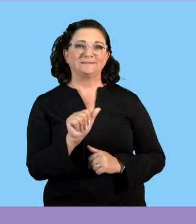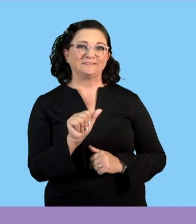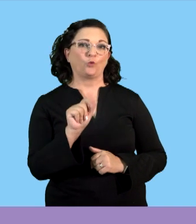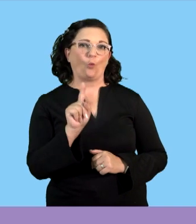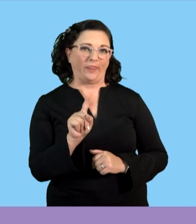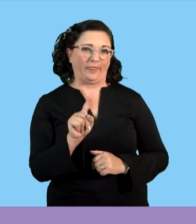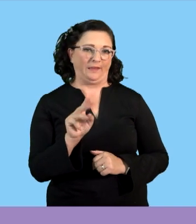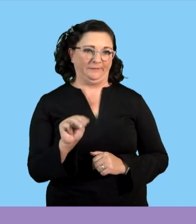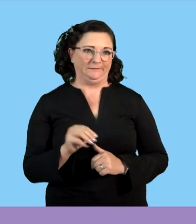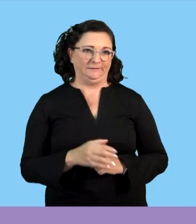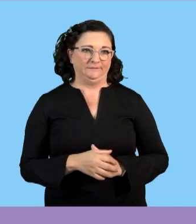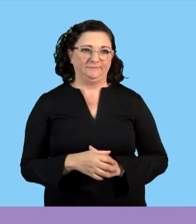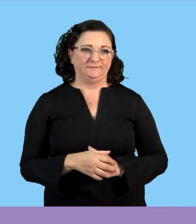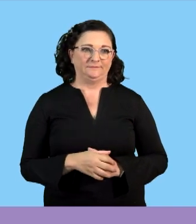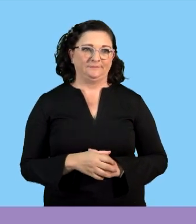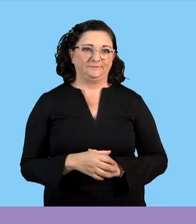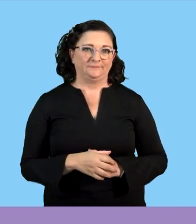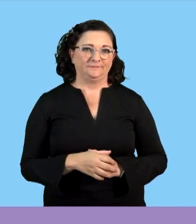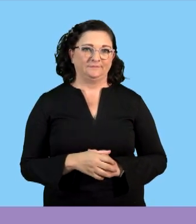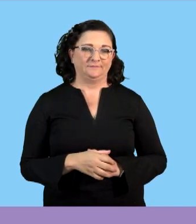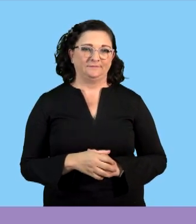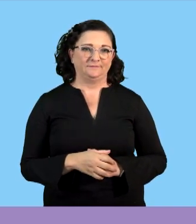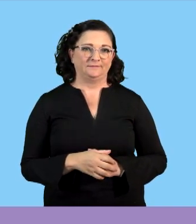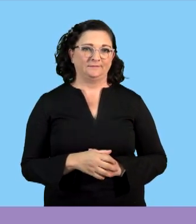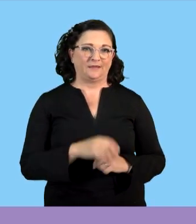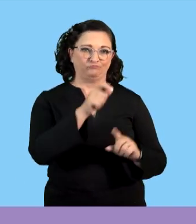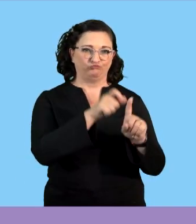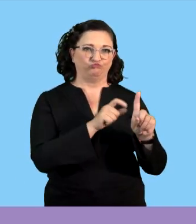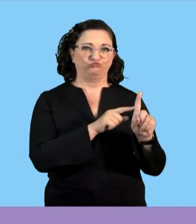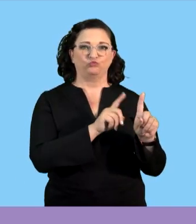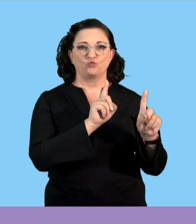1.61 meters. So it's athlete number 9 with